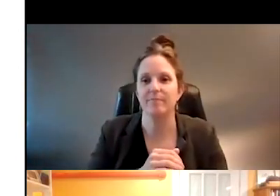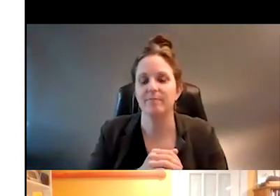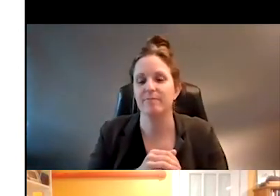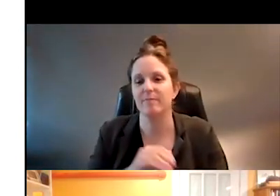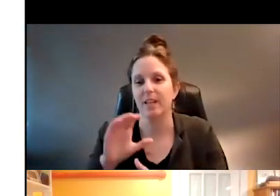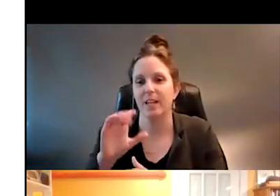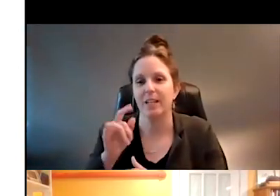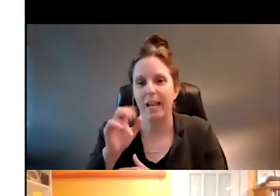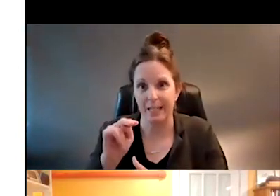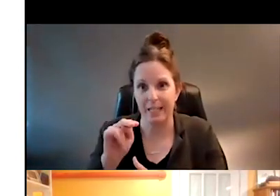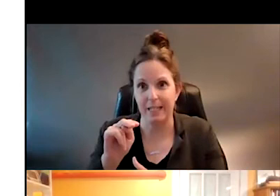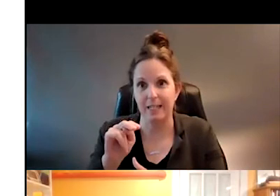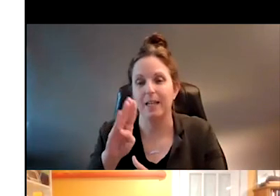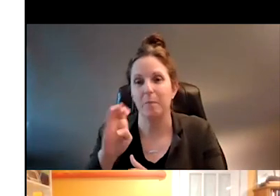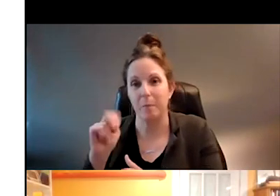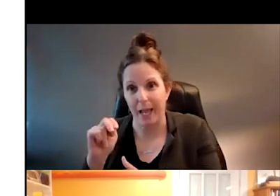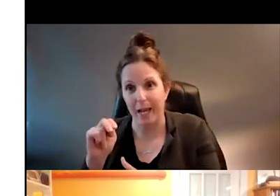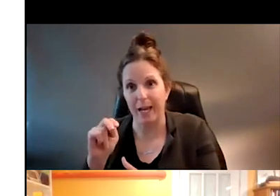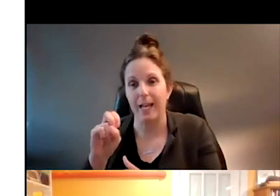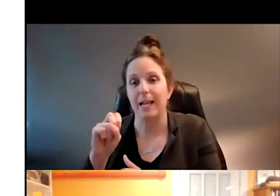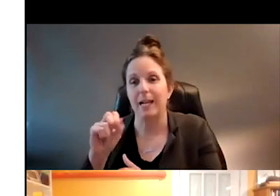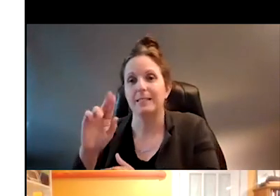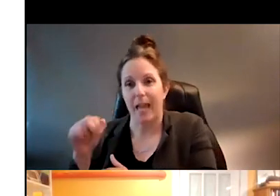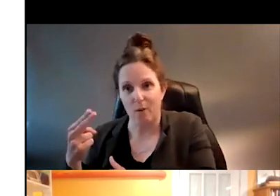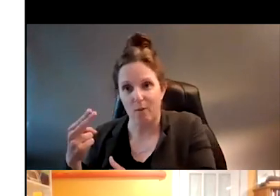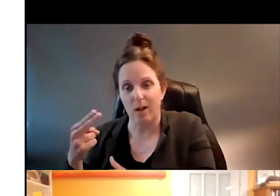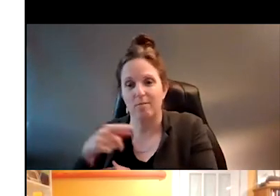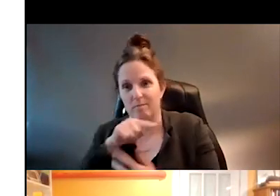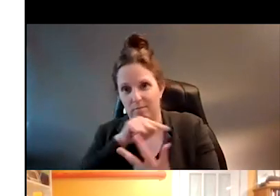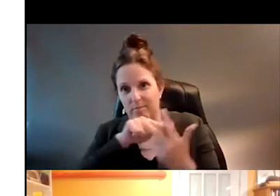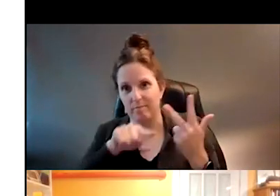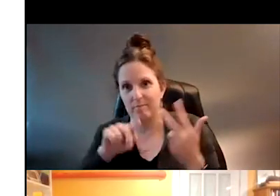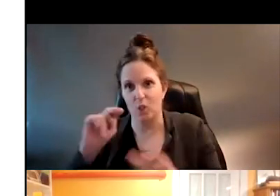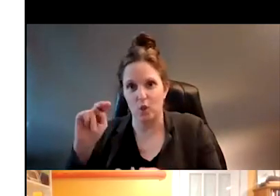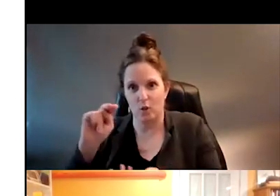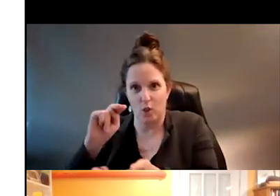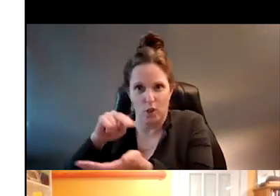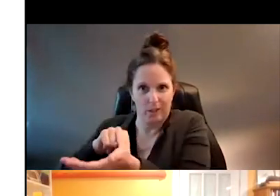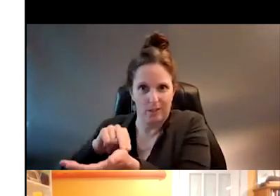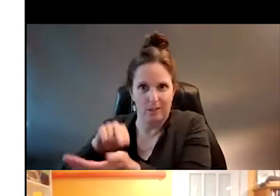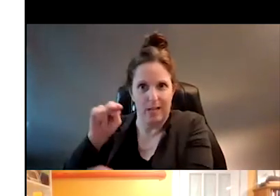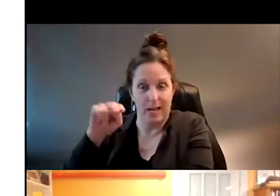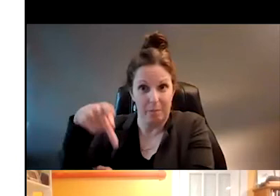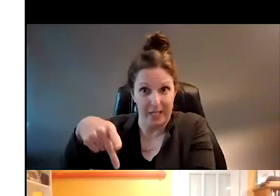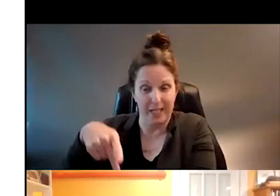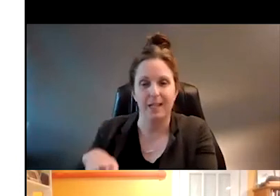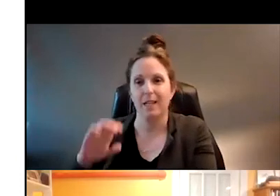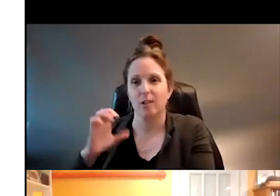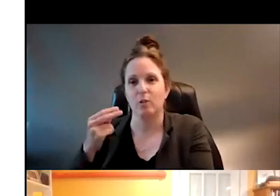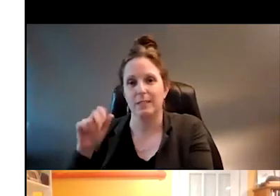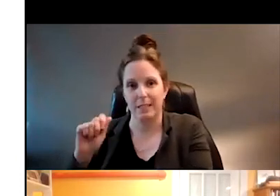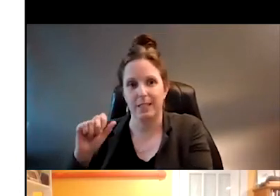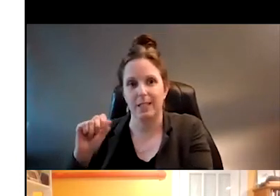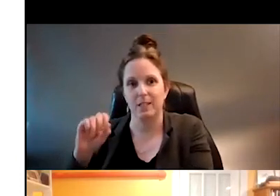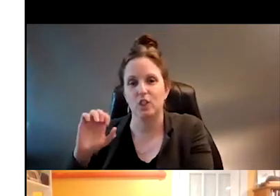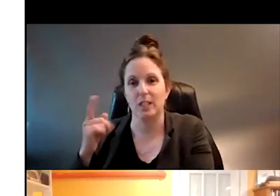Caitlin, Ben, and Sarah as the nurse practitioners, and Christina Schnitzer, one of the MDs,